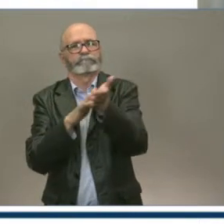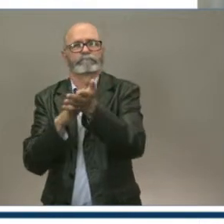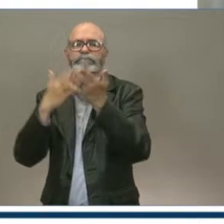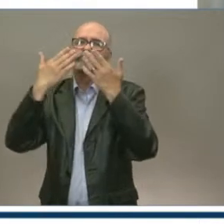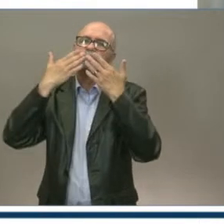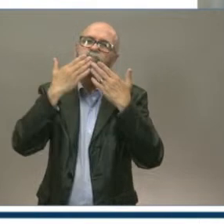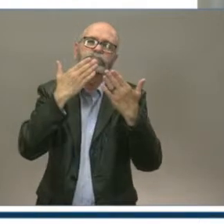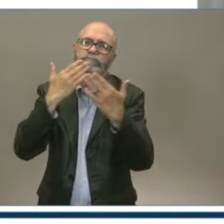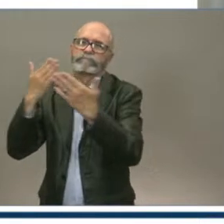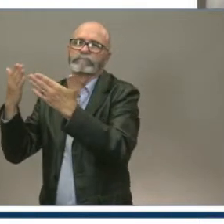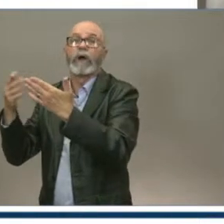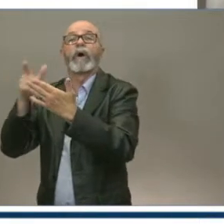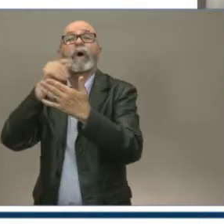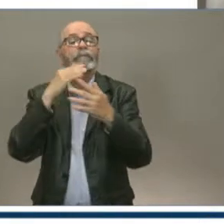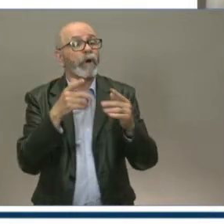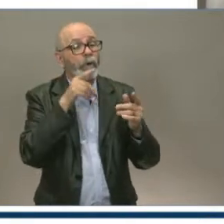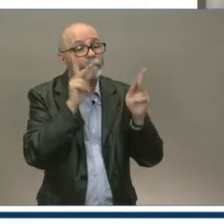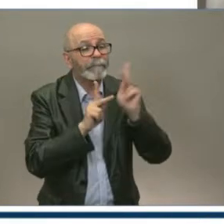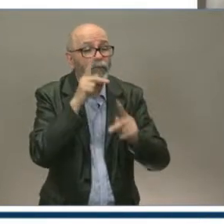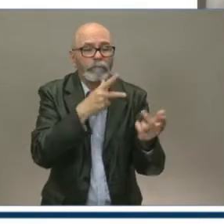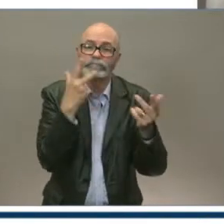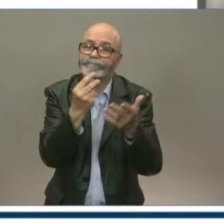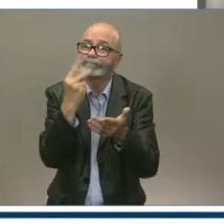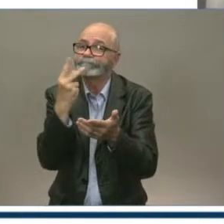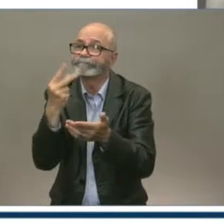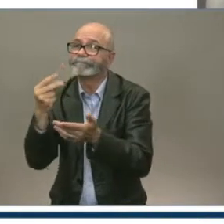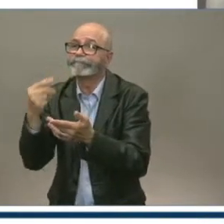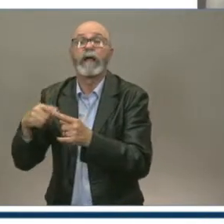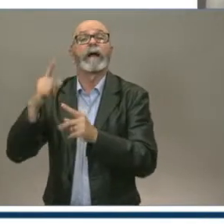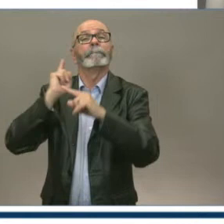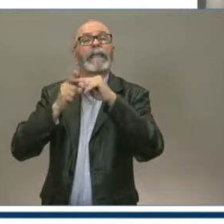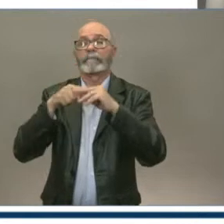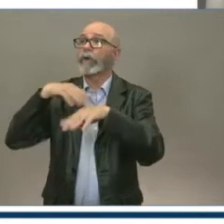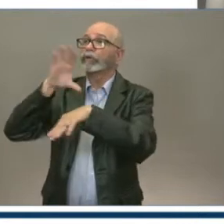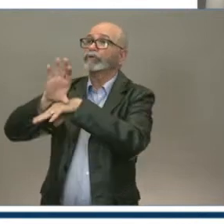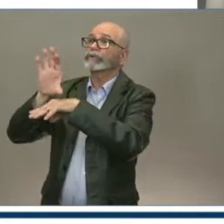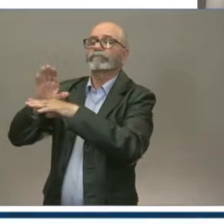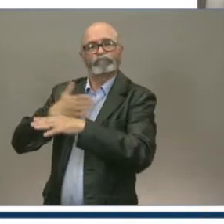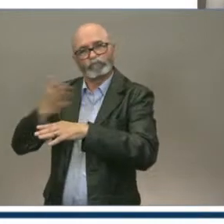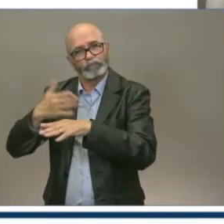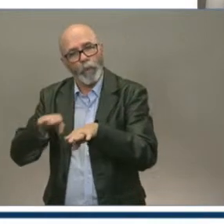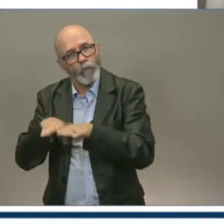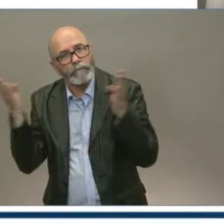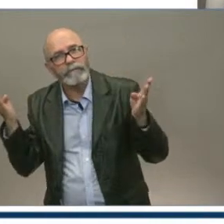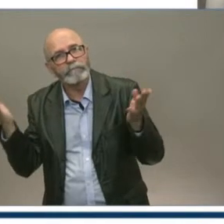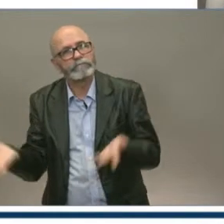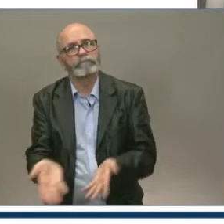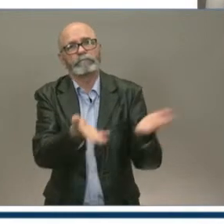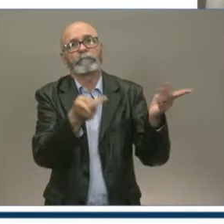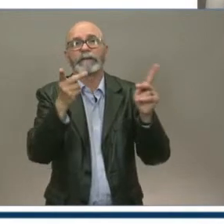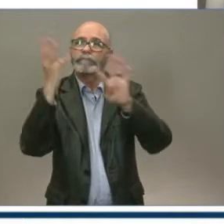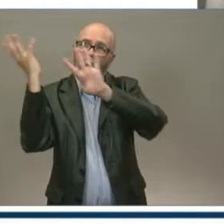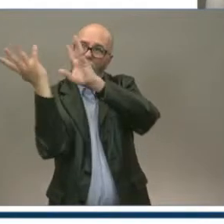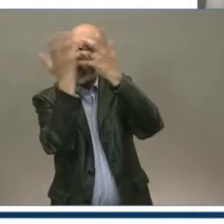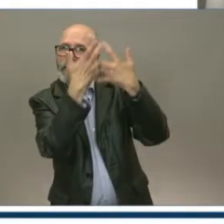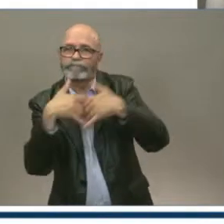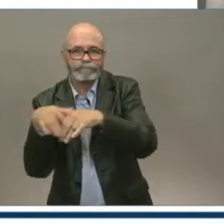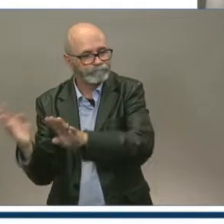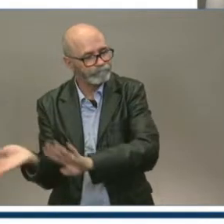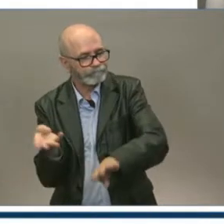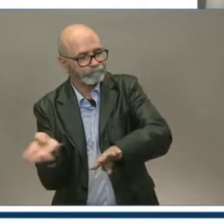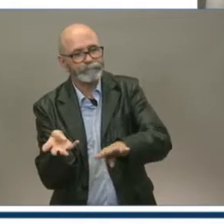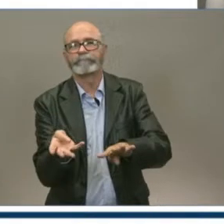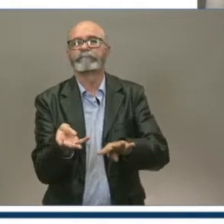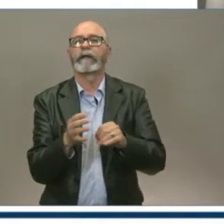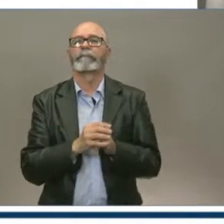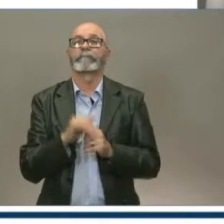the church for being such a great host, and to everyone involved in organizing and volunteering to make this clinic happen. Another clinic is taking